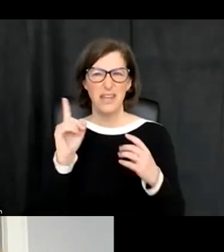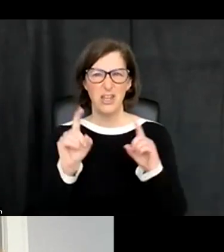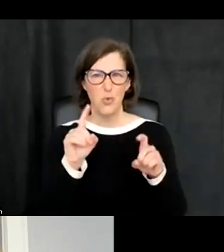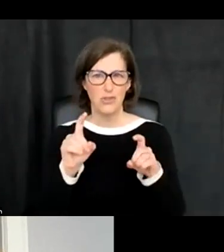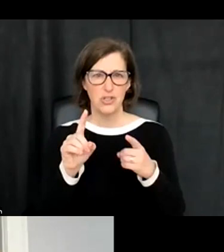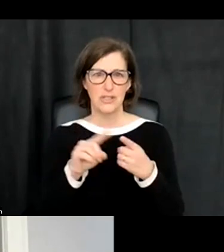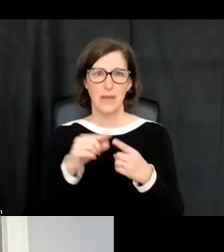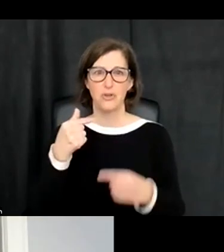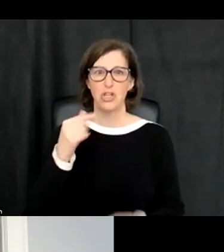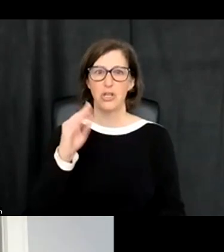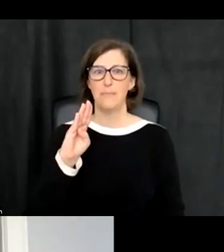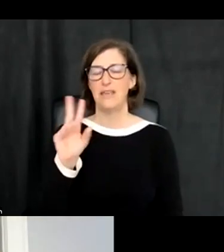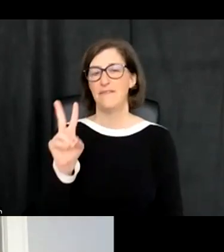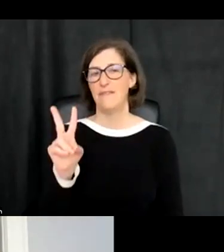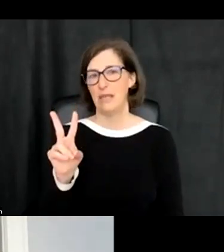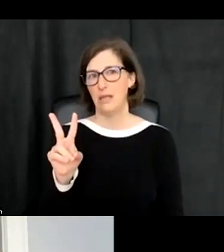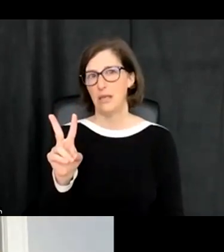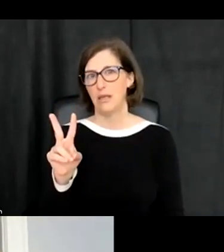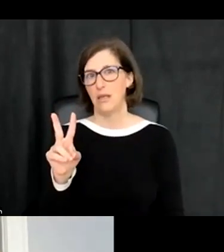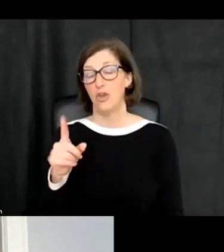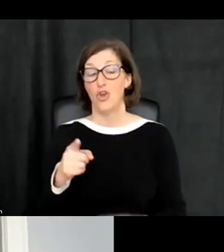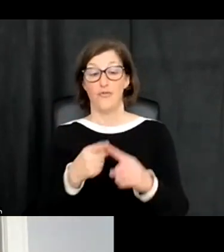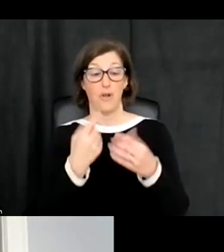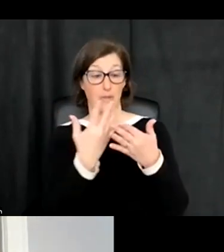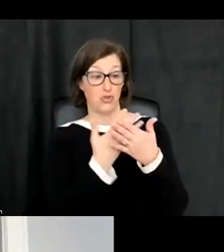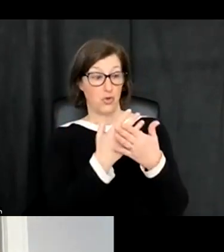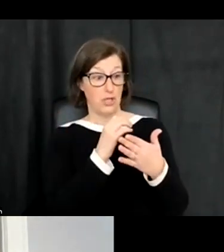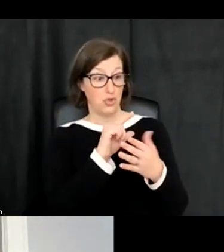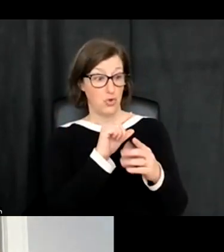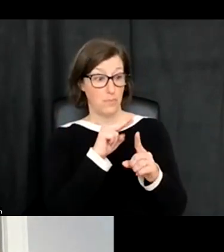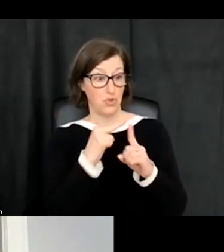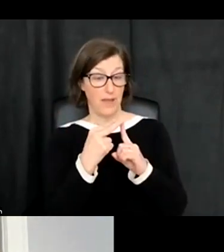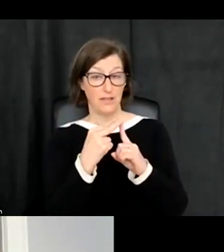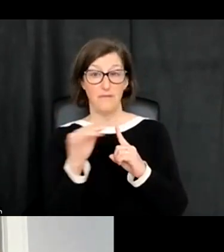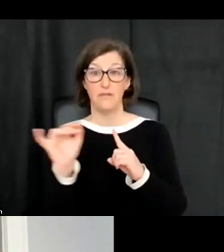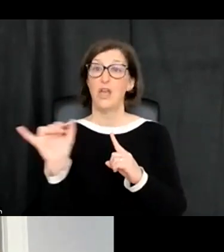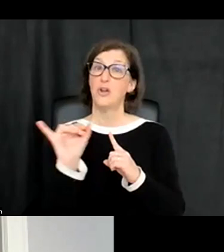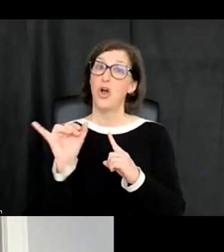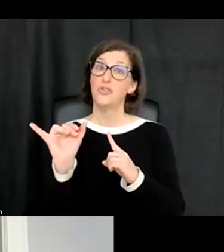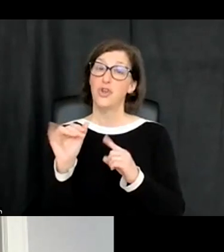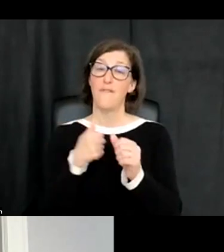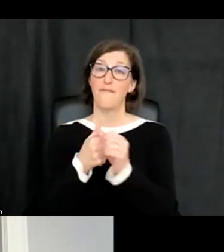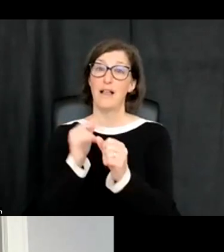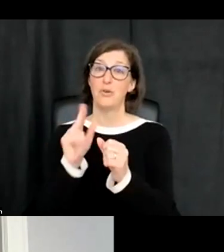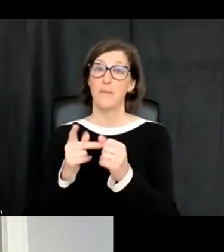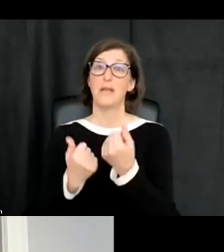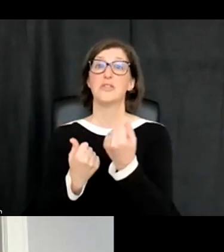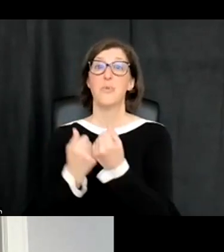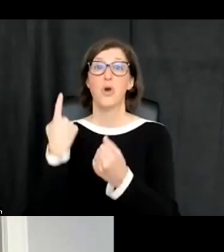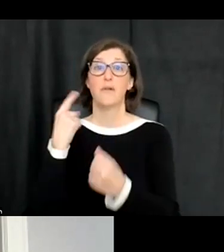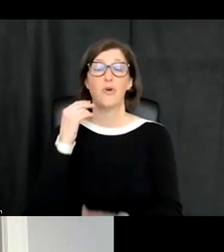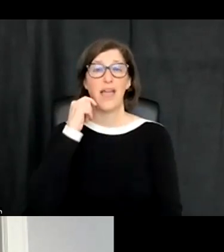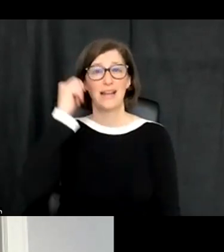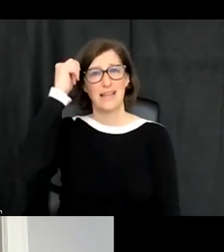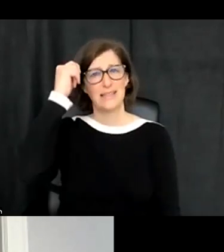around GBV, both in terms of a screening tool and follow-up and support for adolescents. And maybe I'll turn